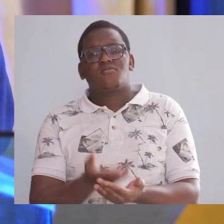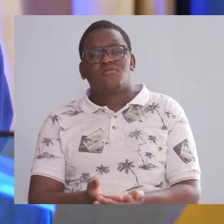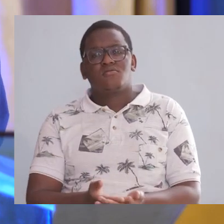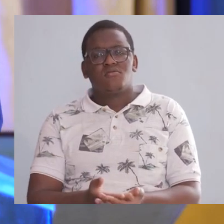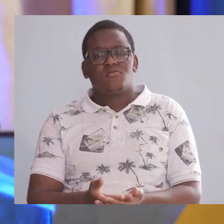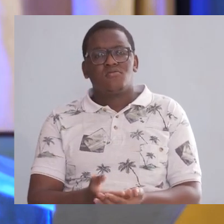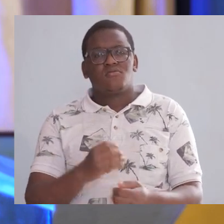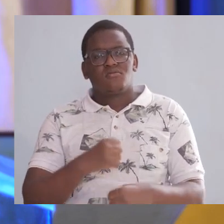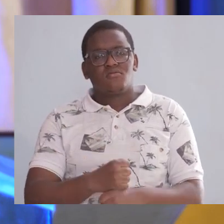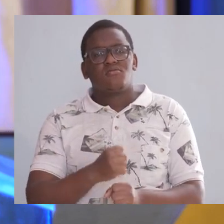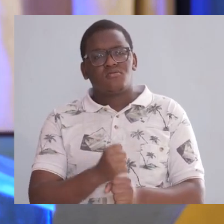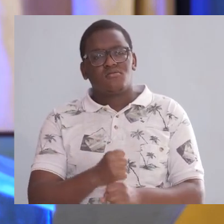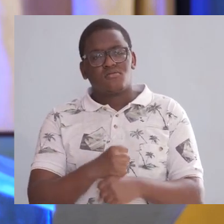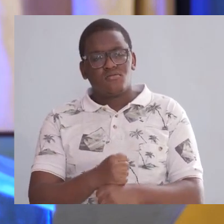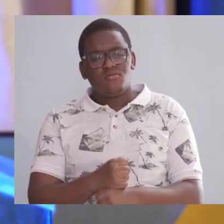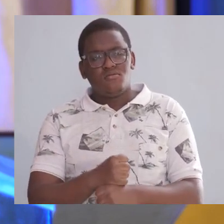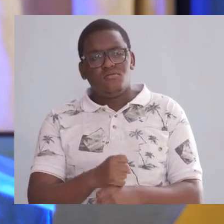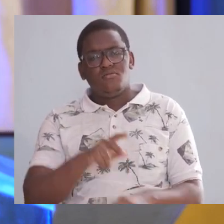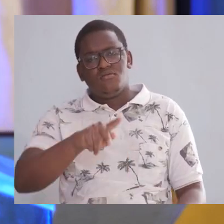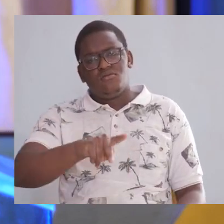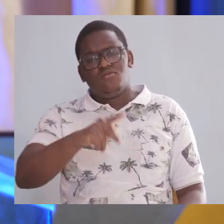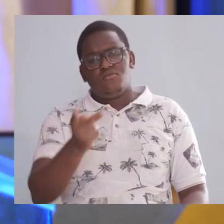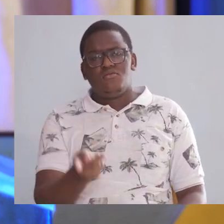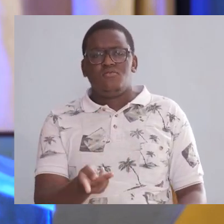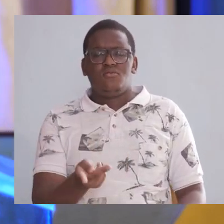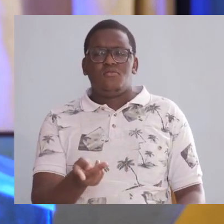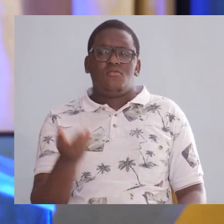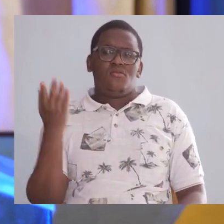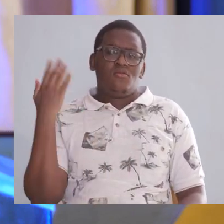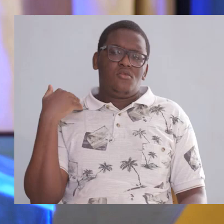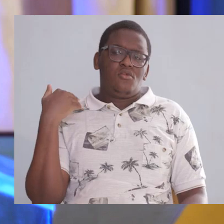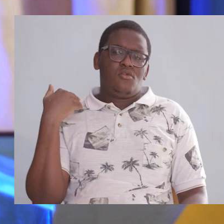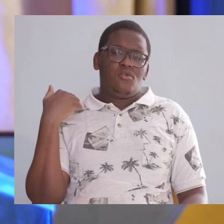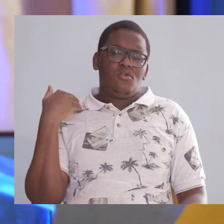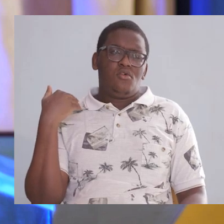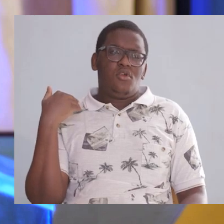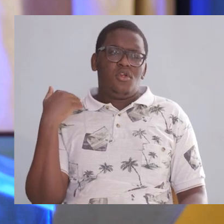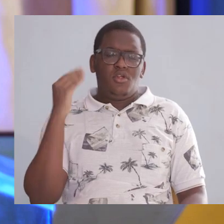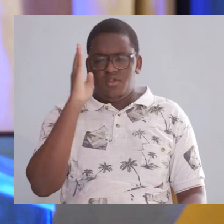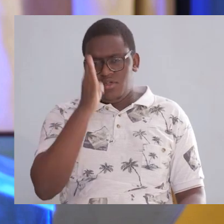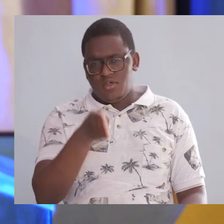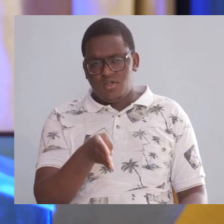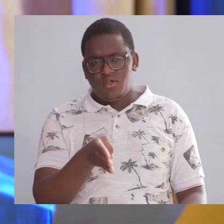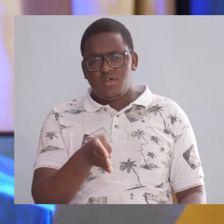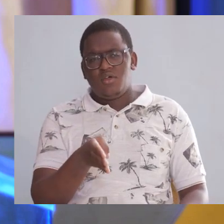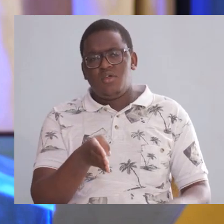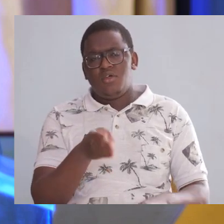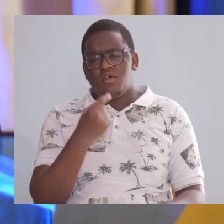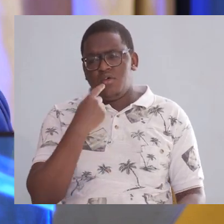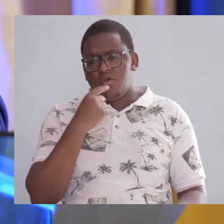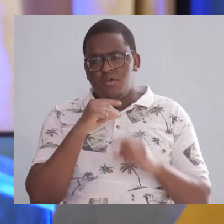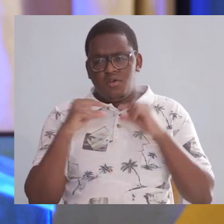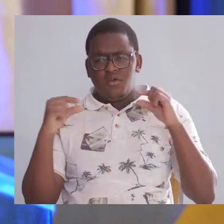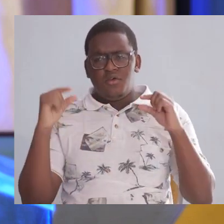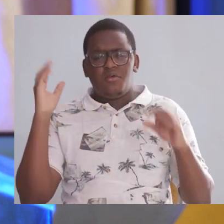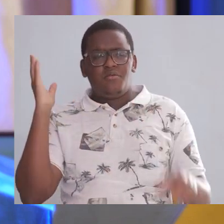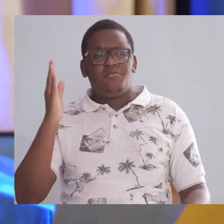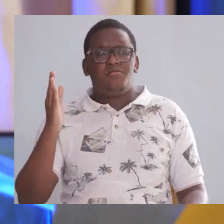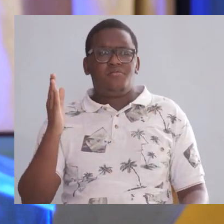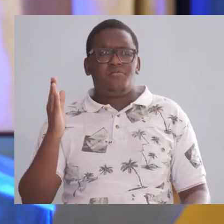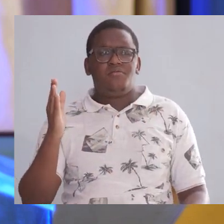remember last Sunday as I was preaching, I gave an example that in one of the